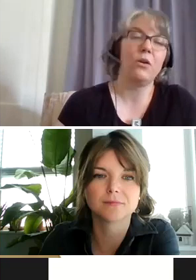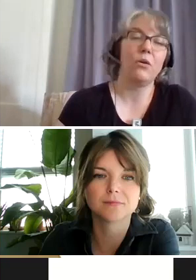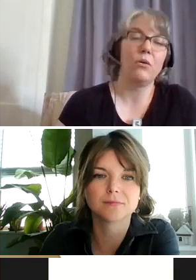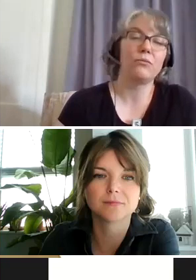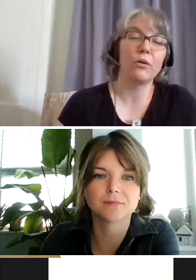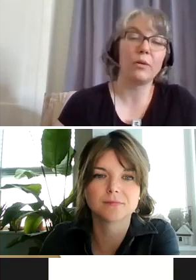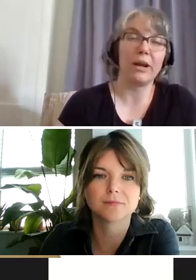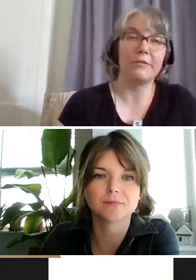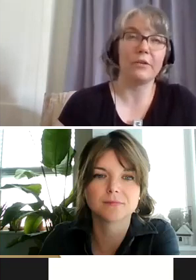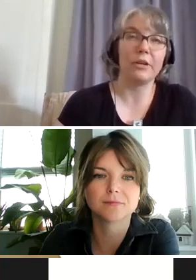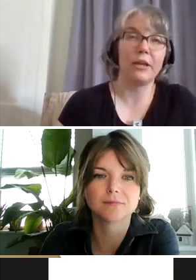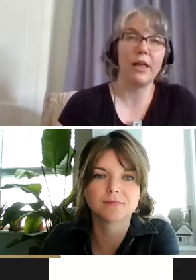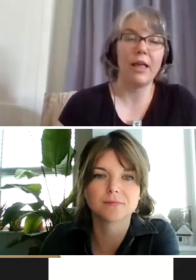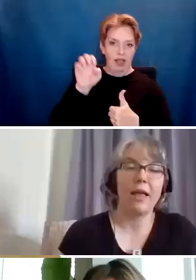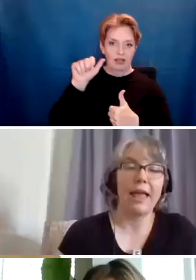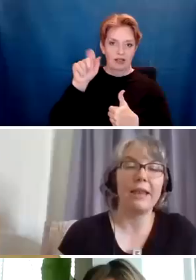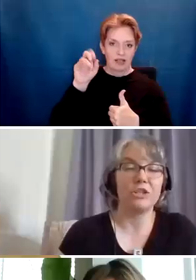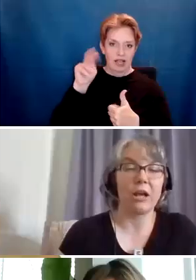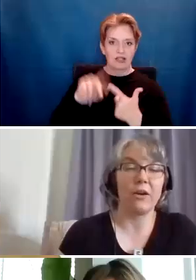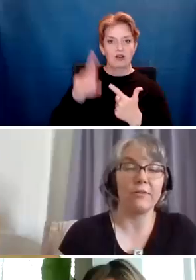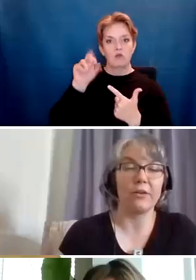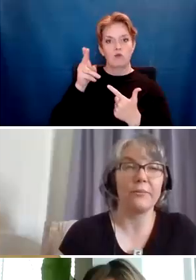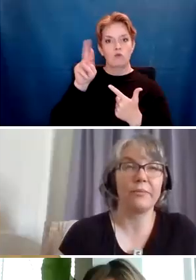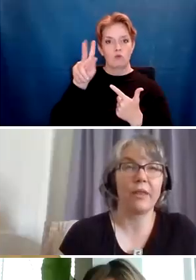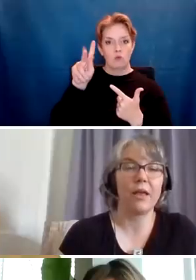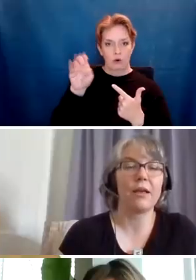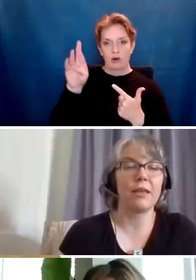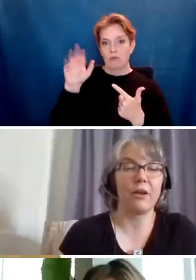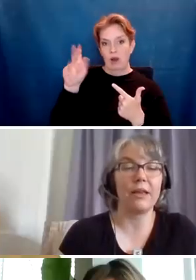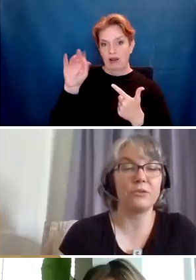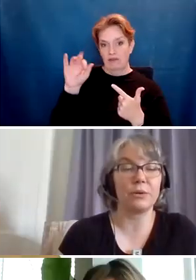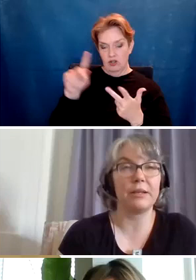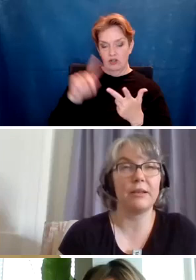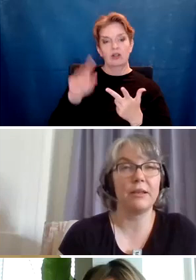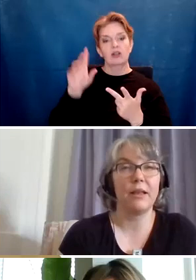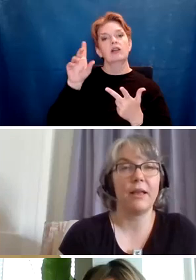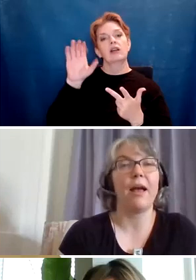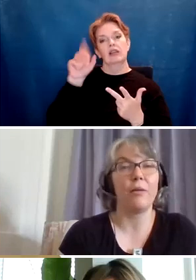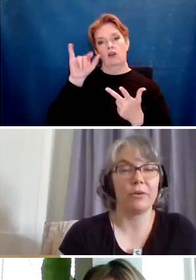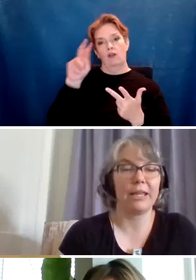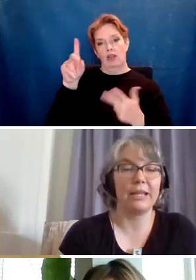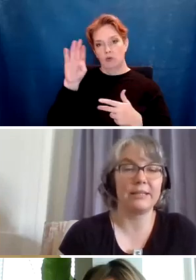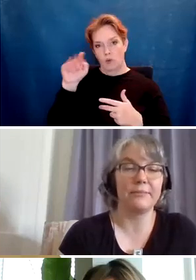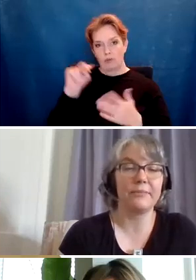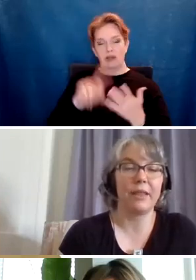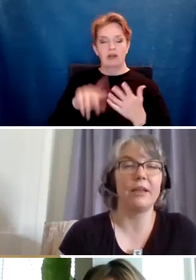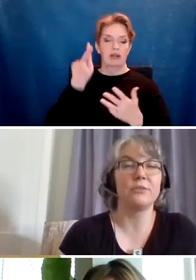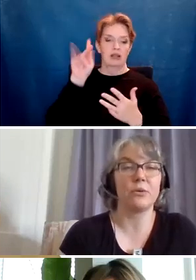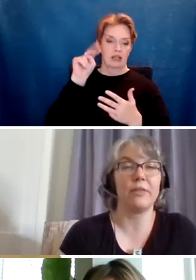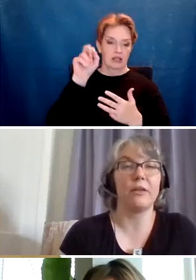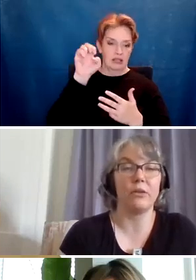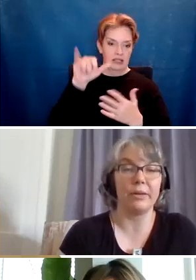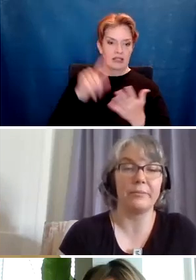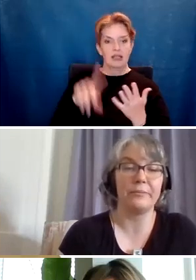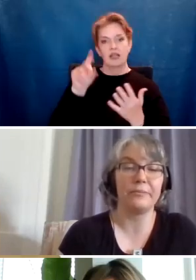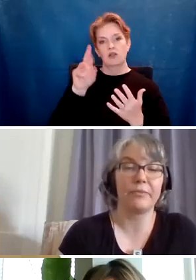Saxon, Rourke Bradford, Ada Jack Carver, Caroline Dorman, Alberta Kinsey, and